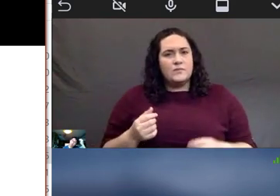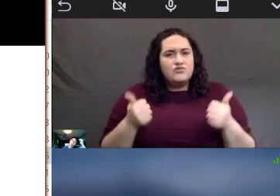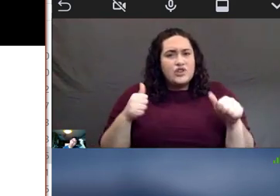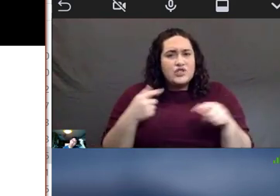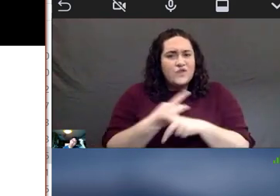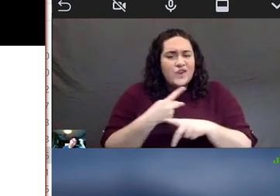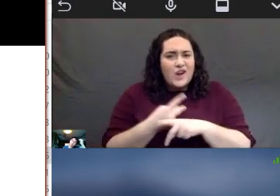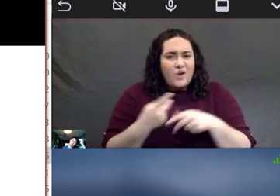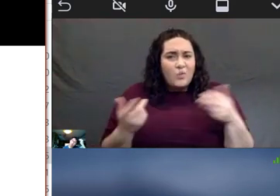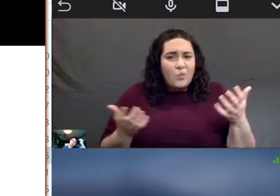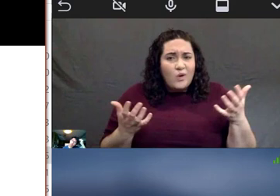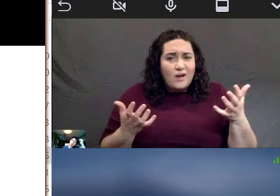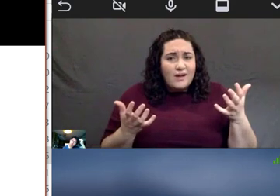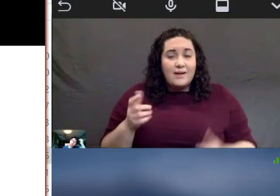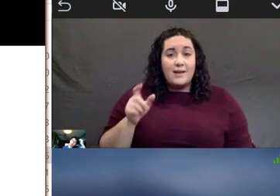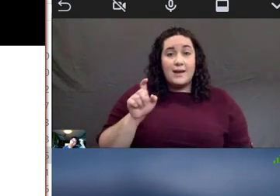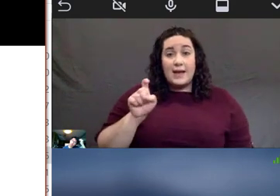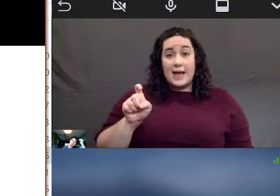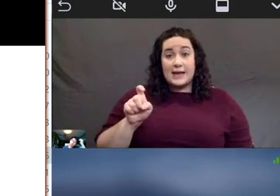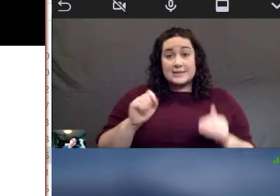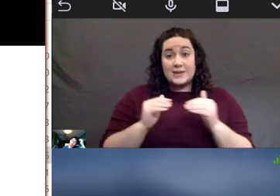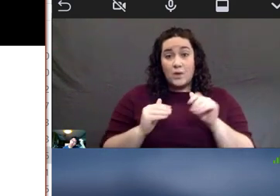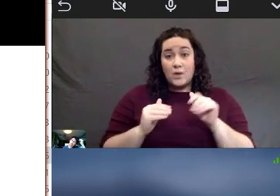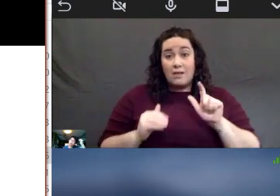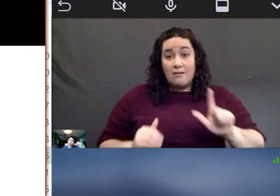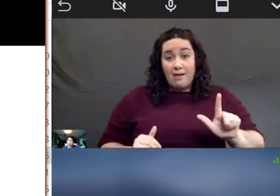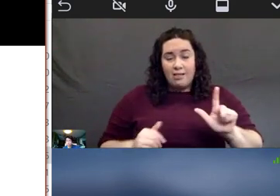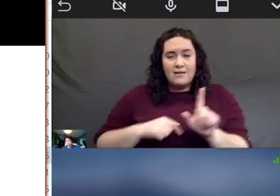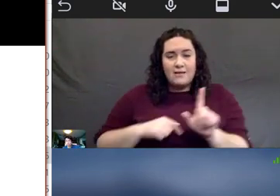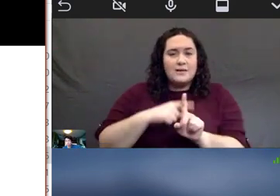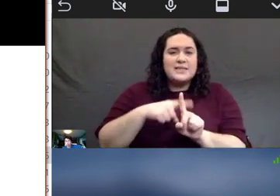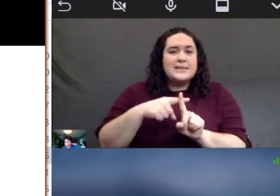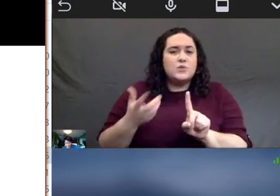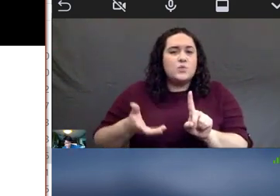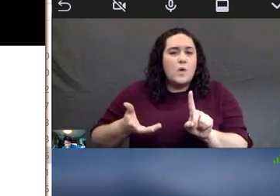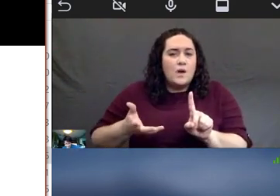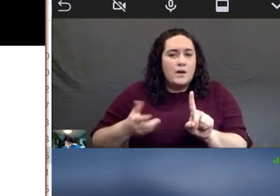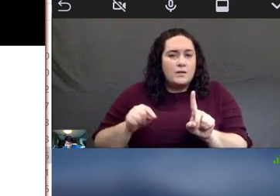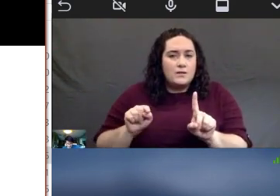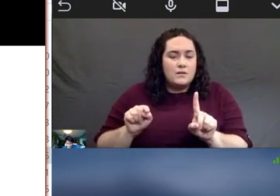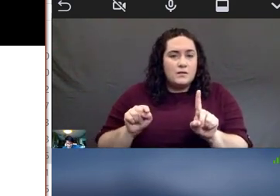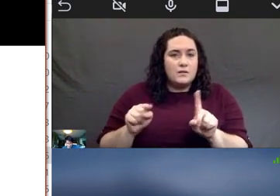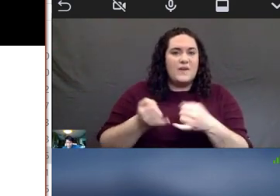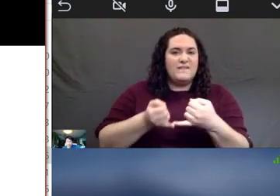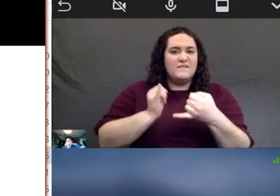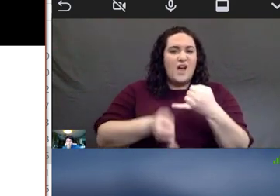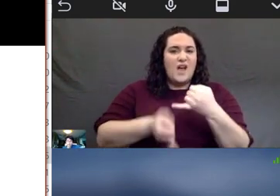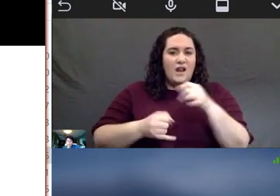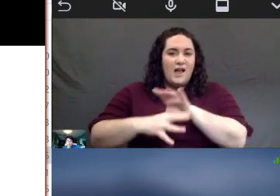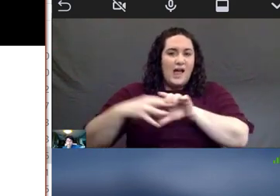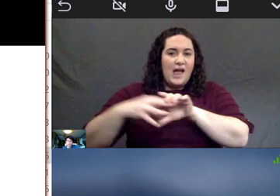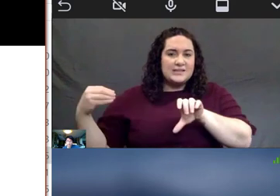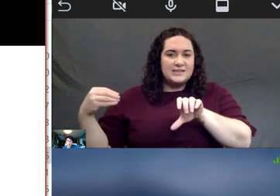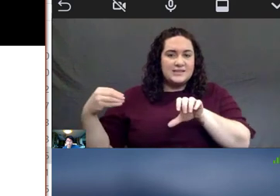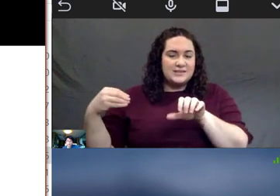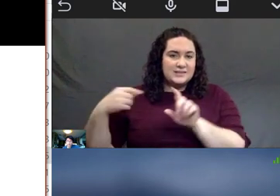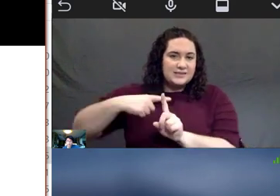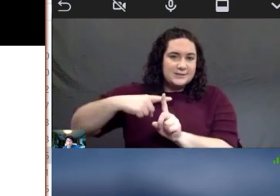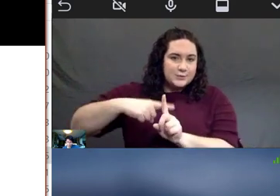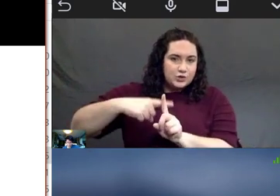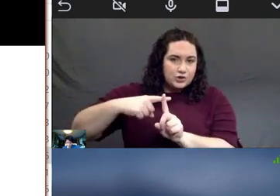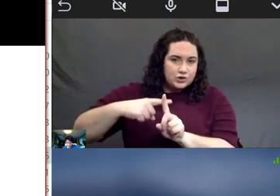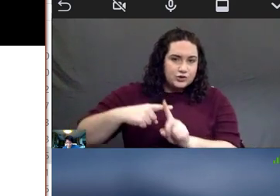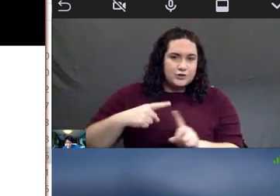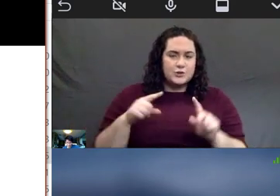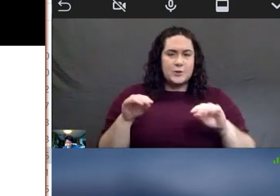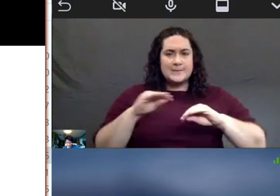is equal to L. And that's the only thing that I don't know in this case. So I can rearrange my equation to isolate for